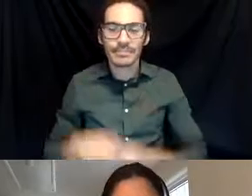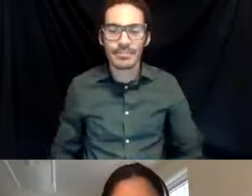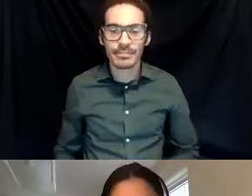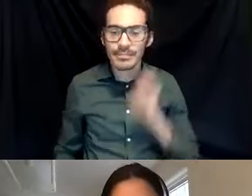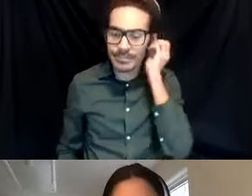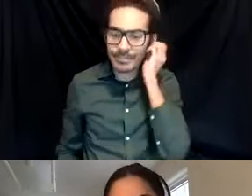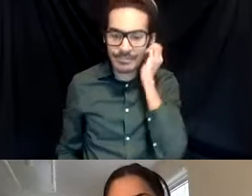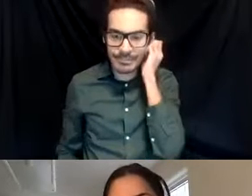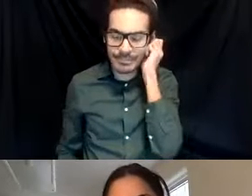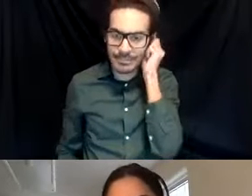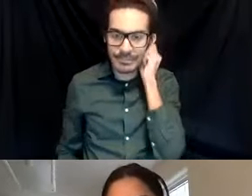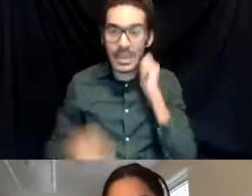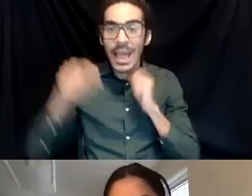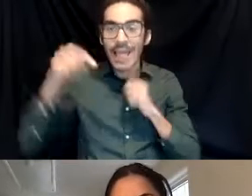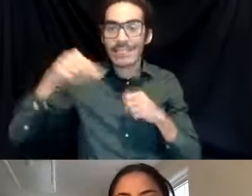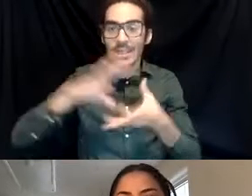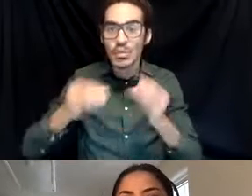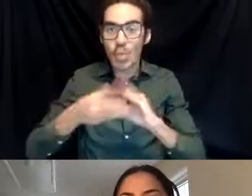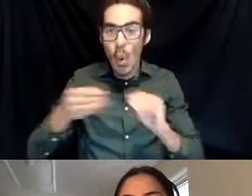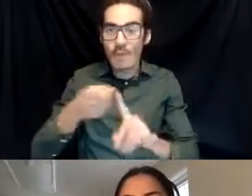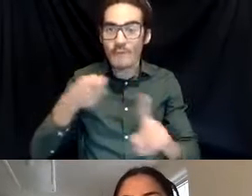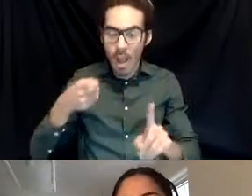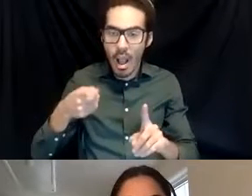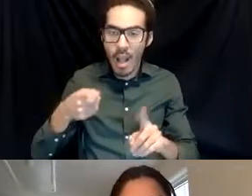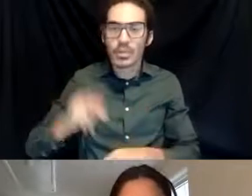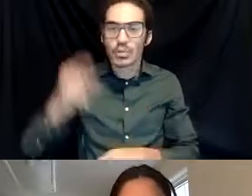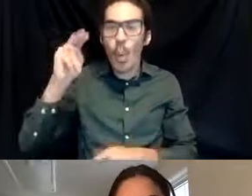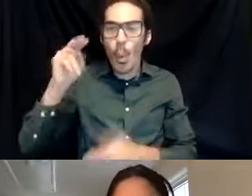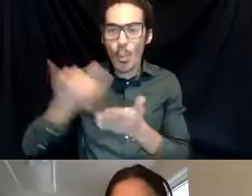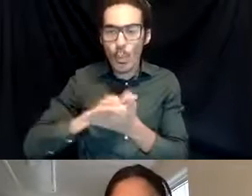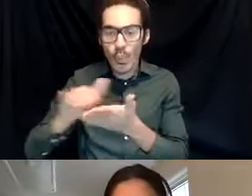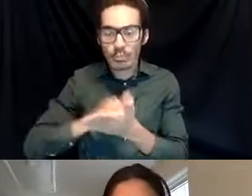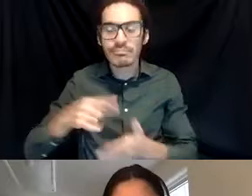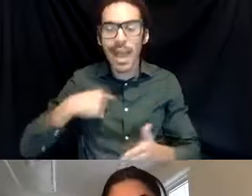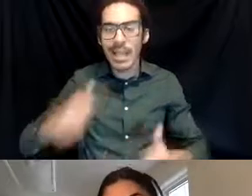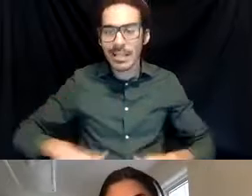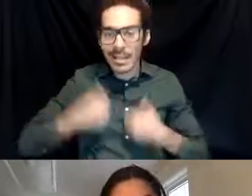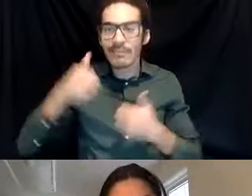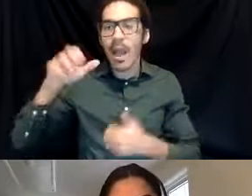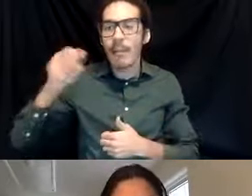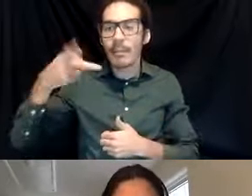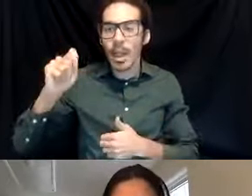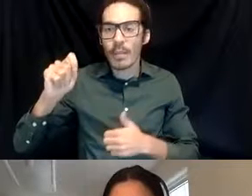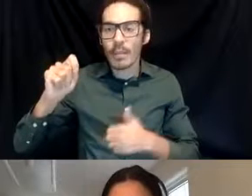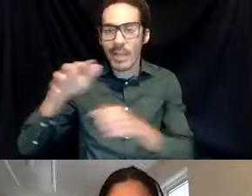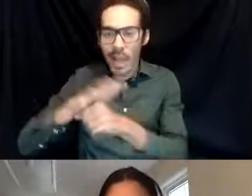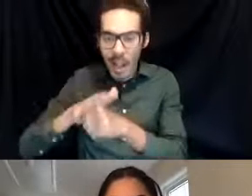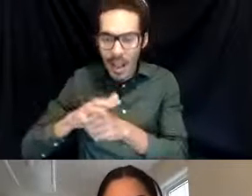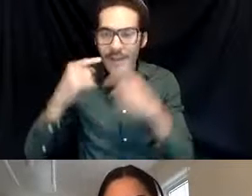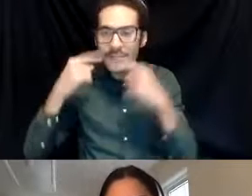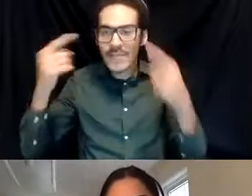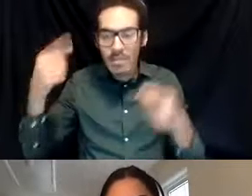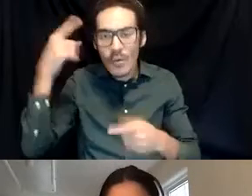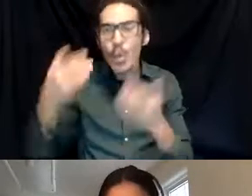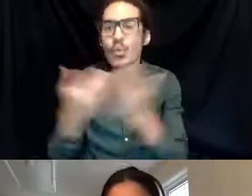from my time in upstate New York. I was living in this apartment complex, which is quite famous for new immigrants who